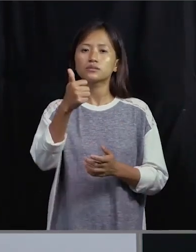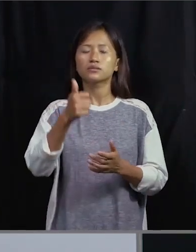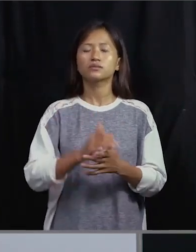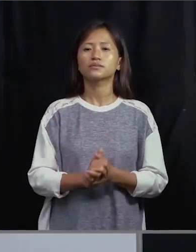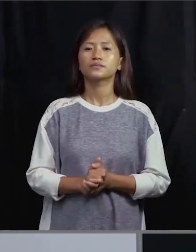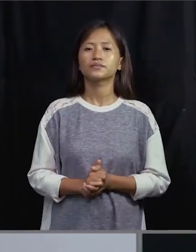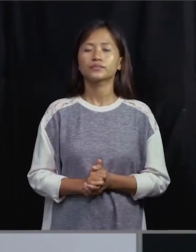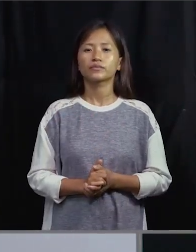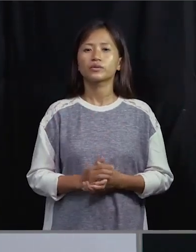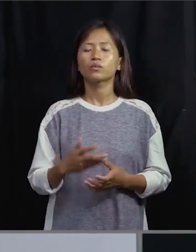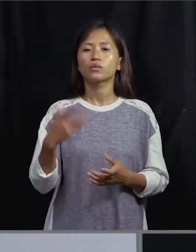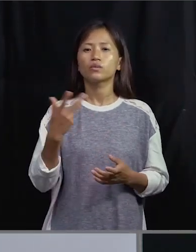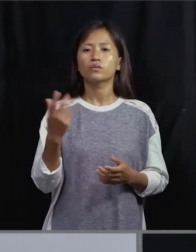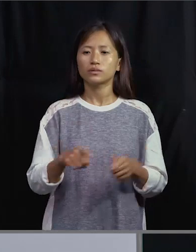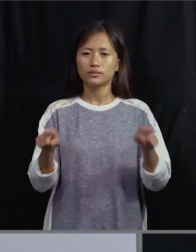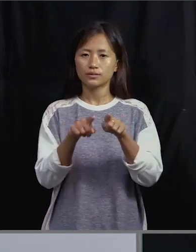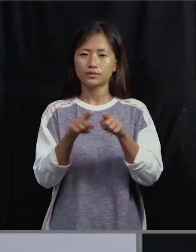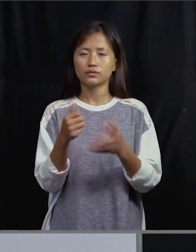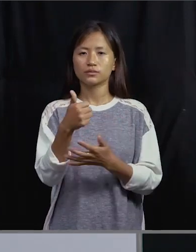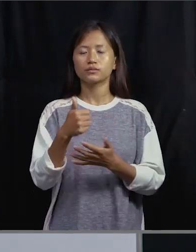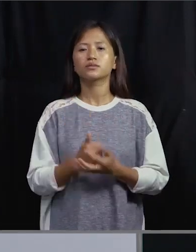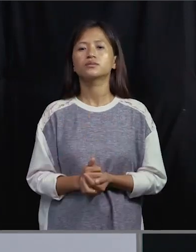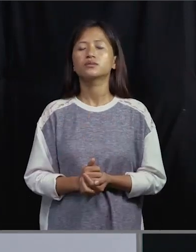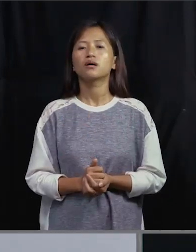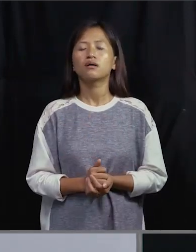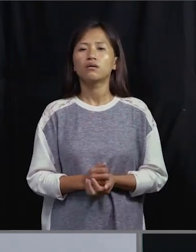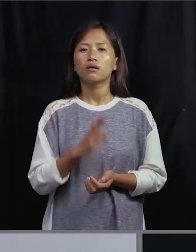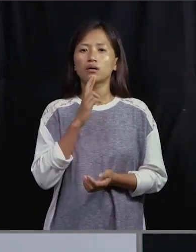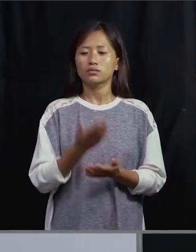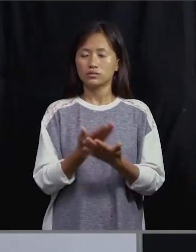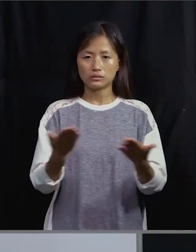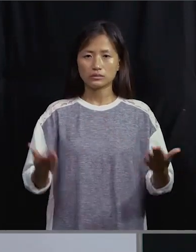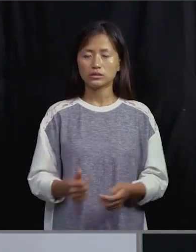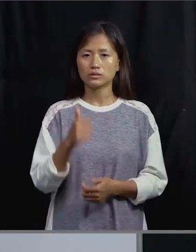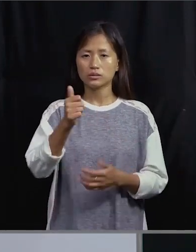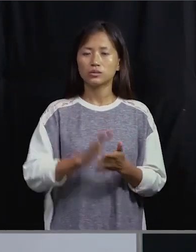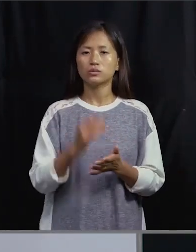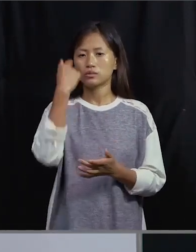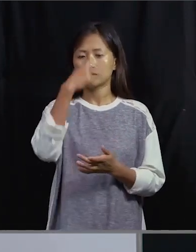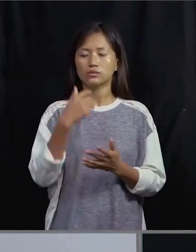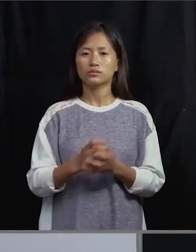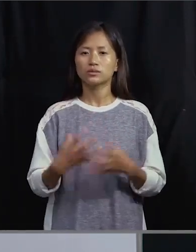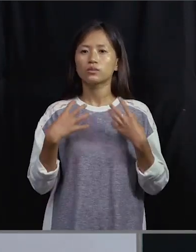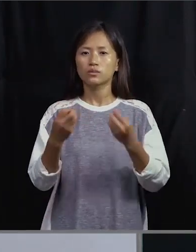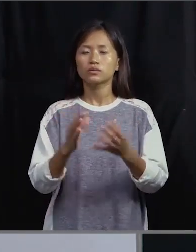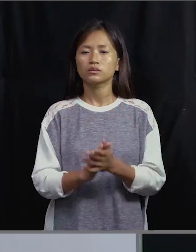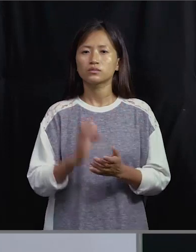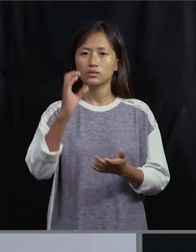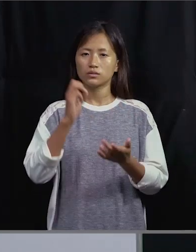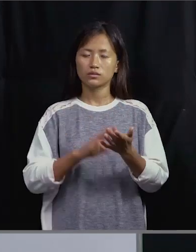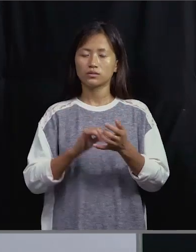further, what are related goods? Related goods are those goods whose demand by